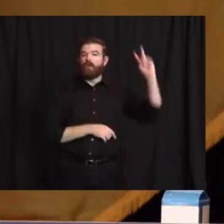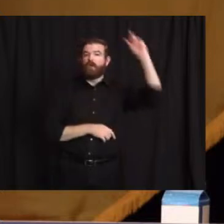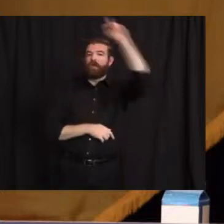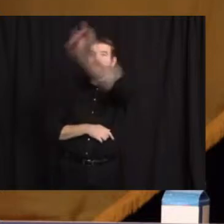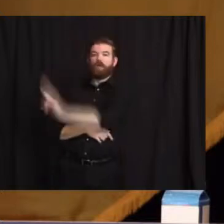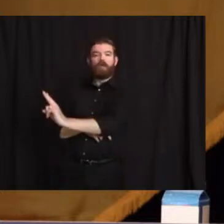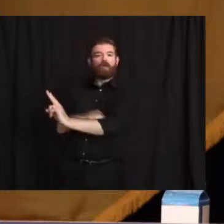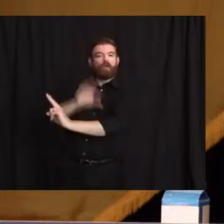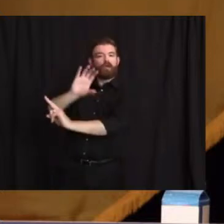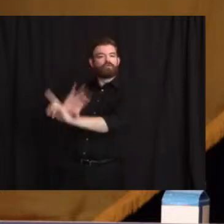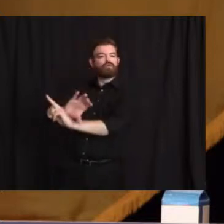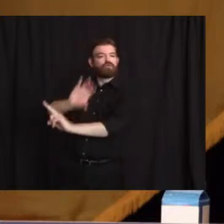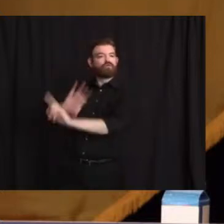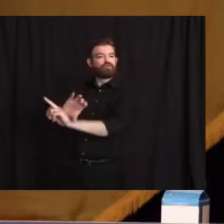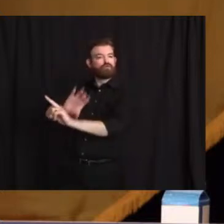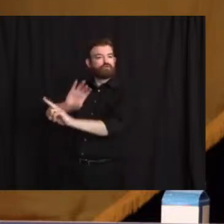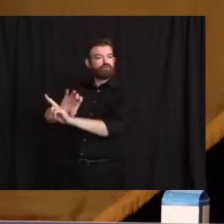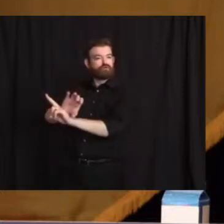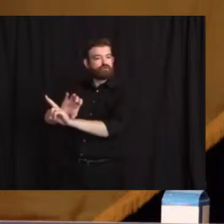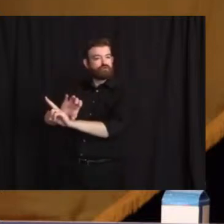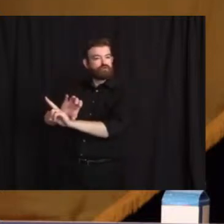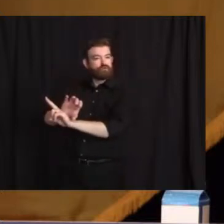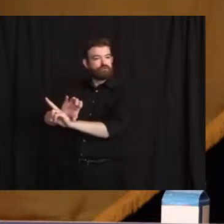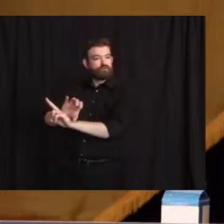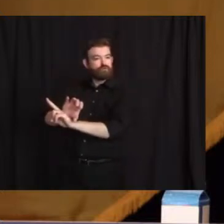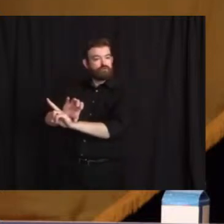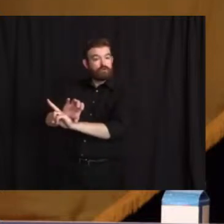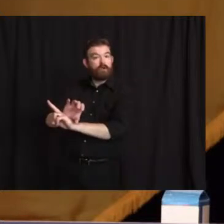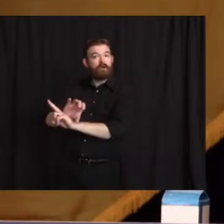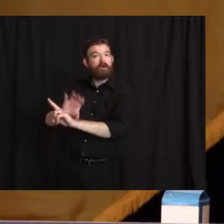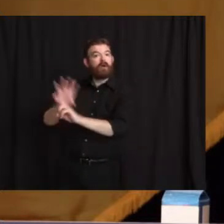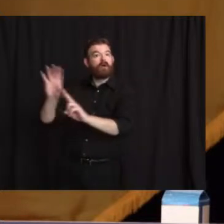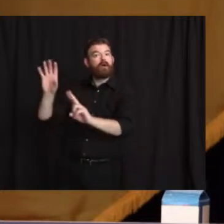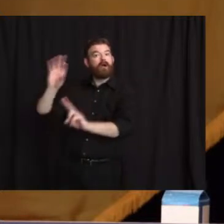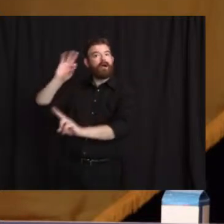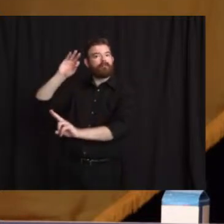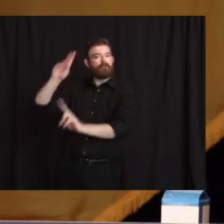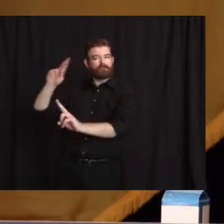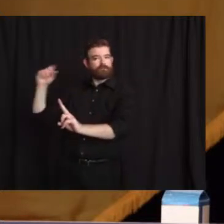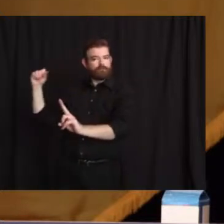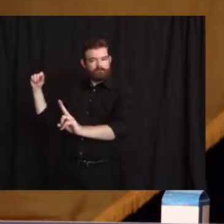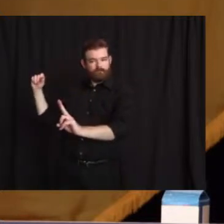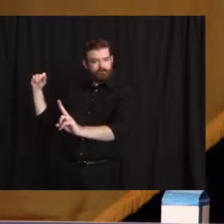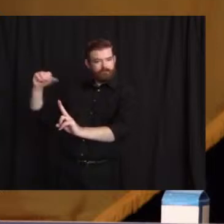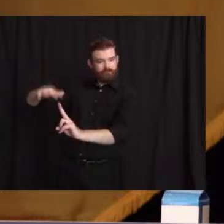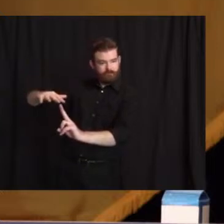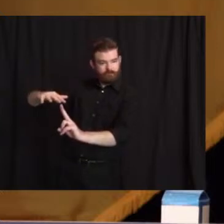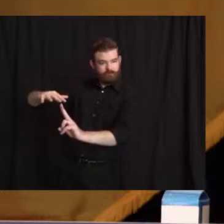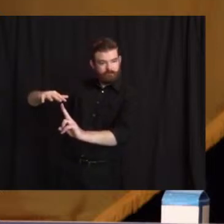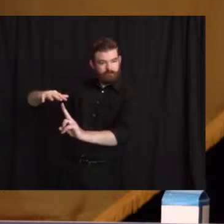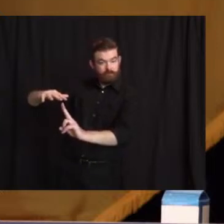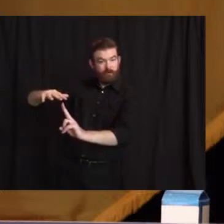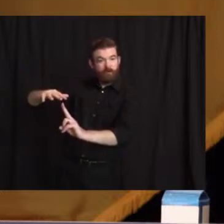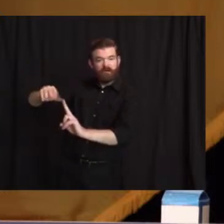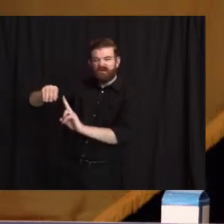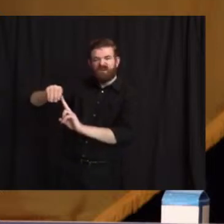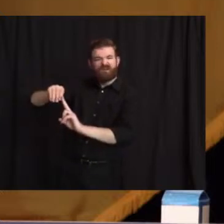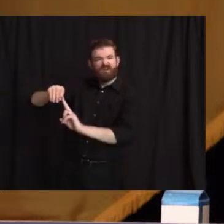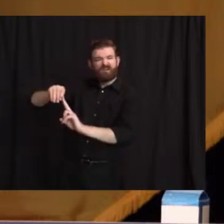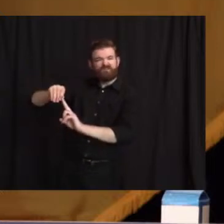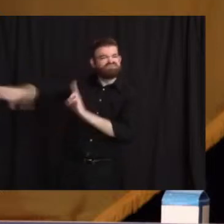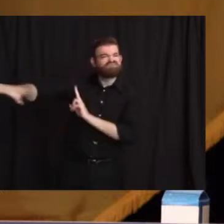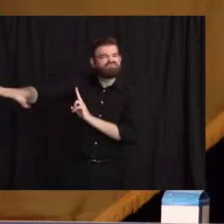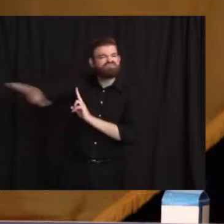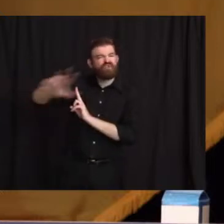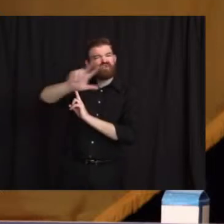35 of 92 attendees at the church acquired COVID-19, and 3